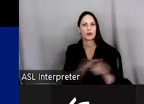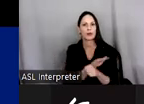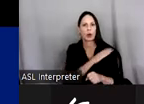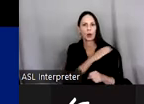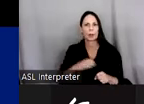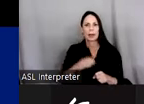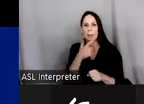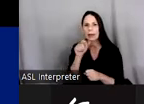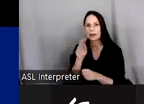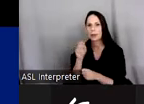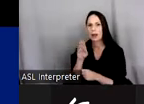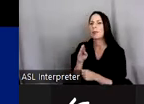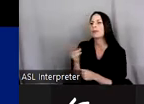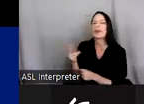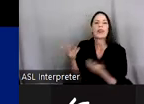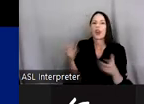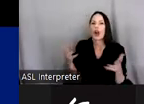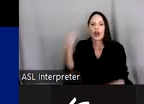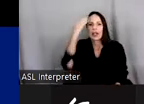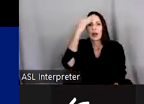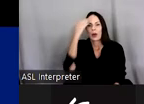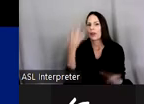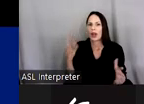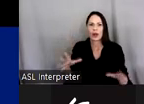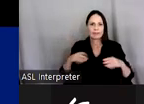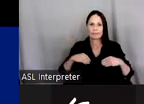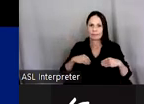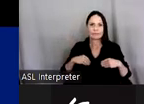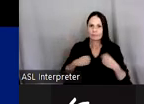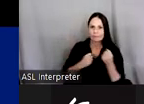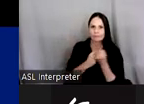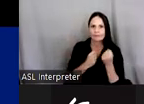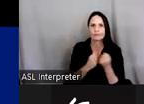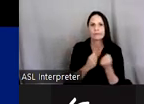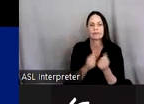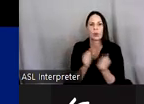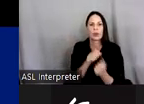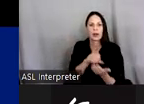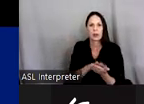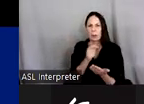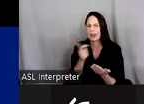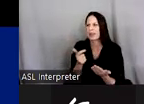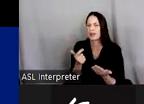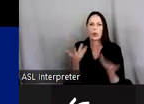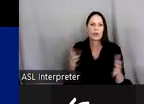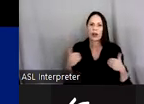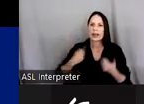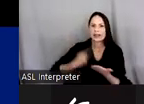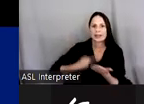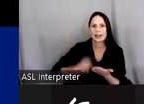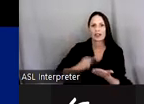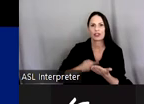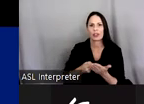know about the document. We've had discussions throughout this time period of our council creating, or